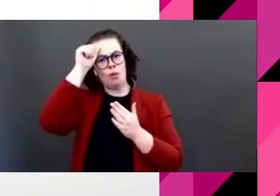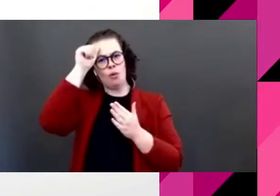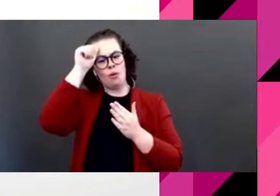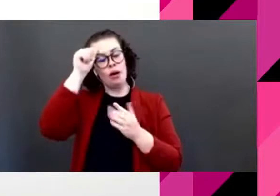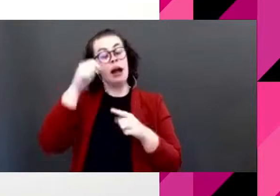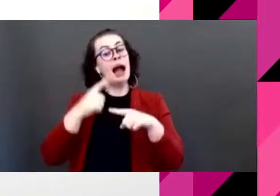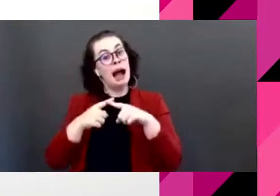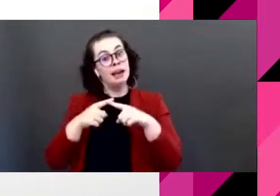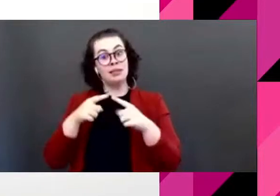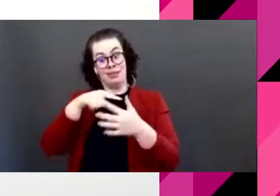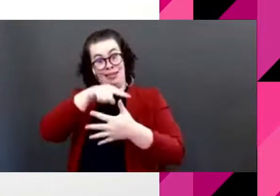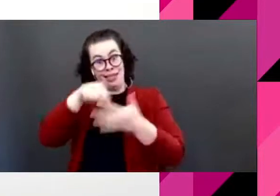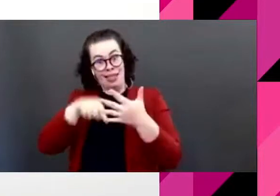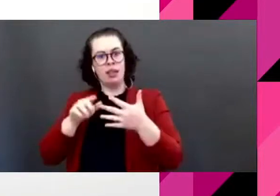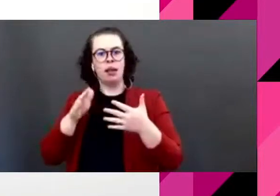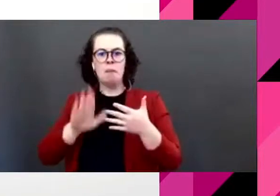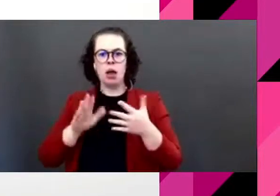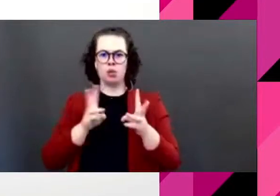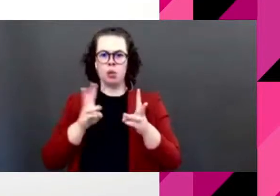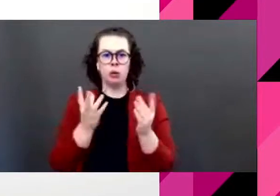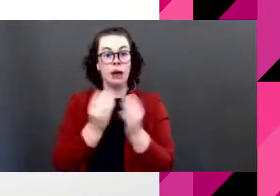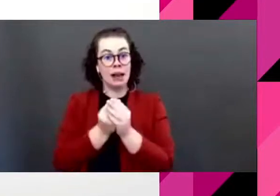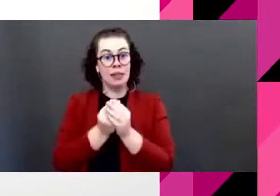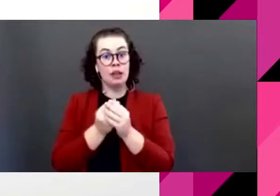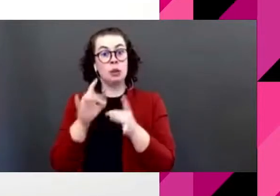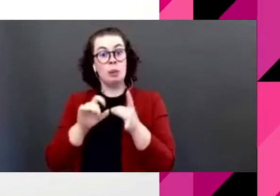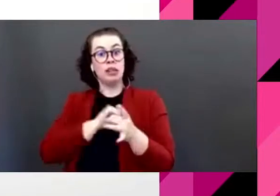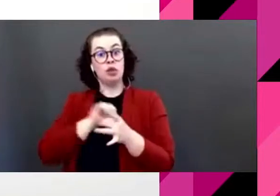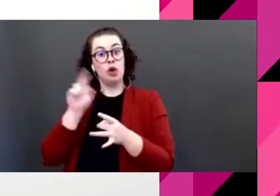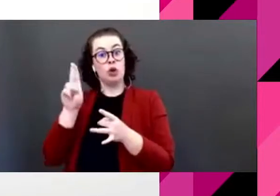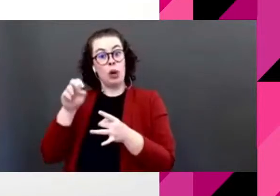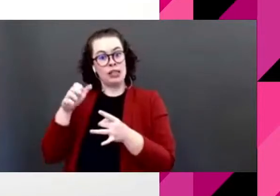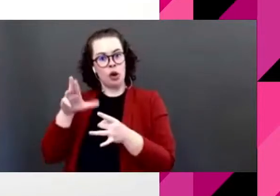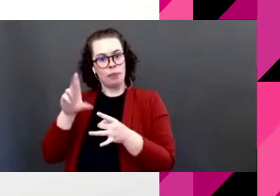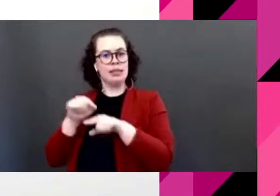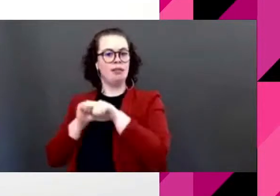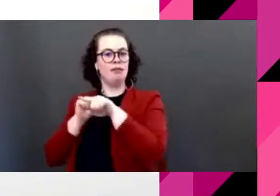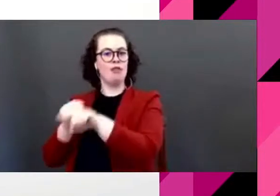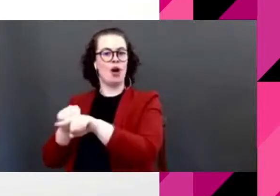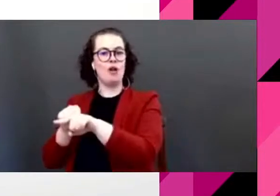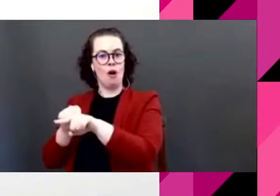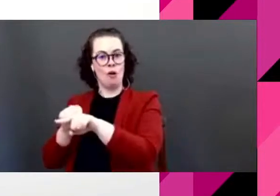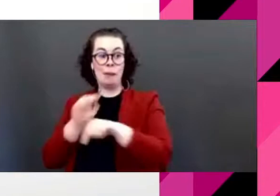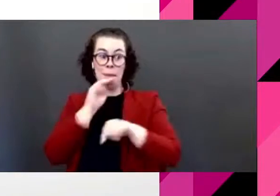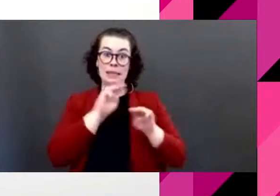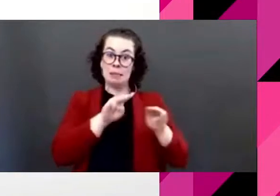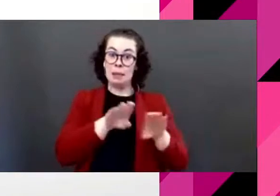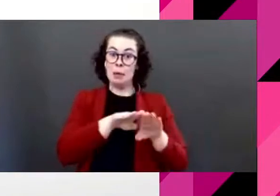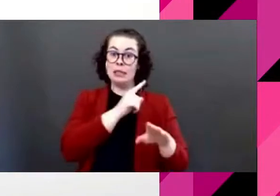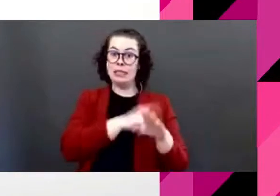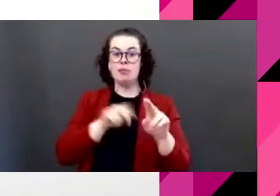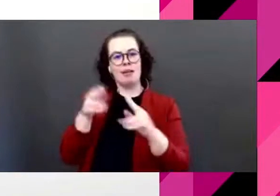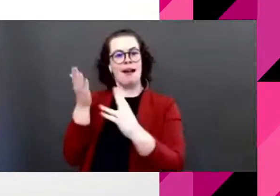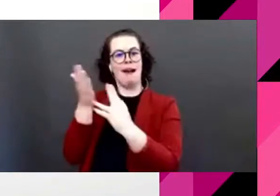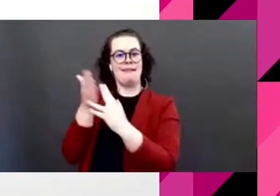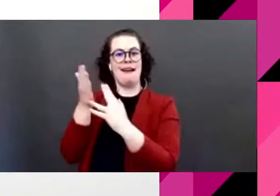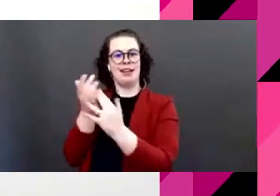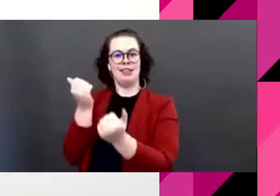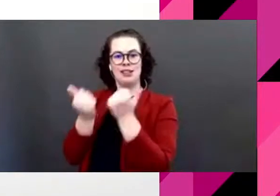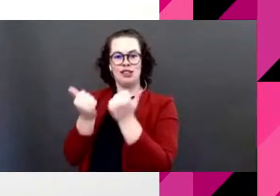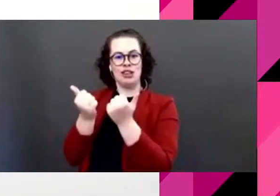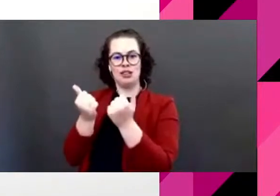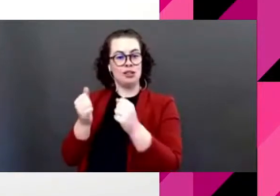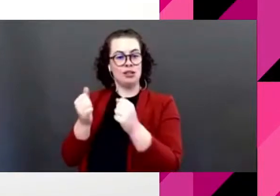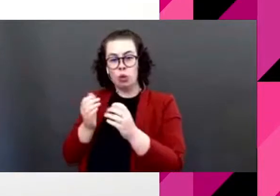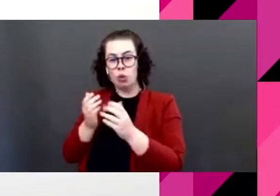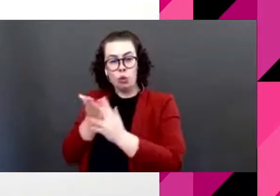effectively to ensure that the protections of the Convention are afforded to individuals with disabilities at every stage of